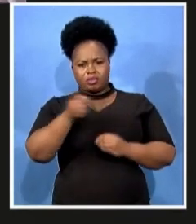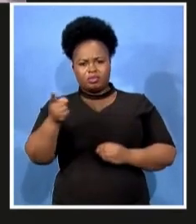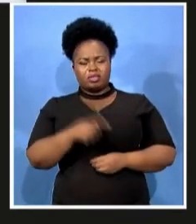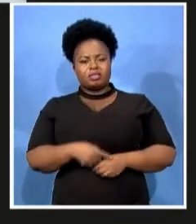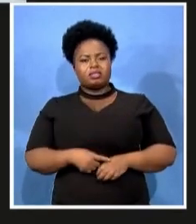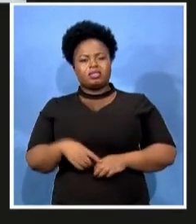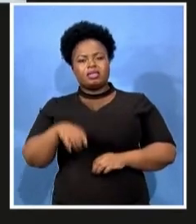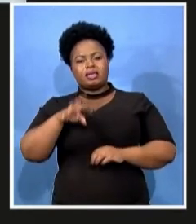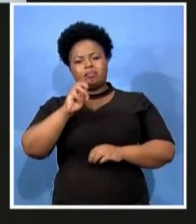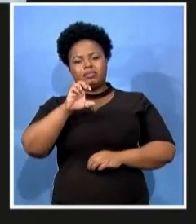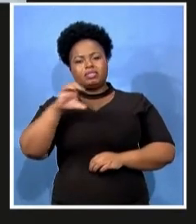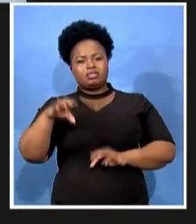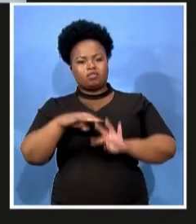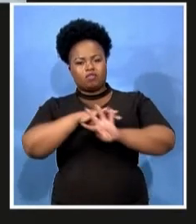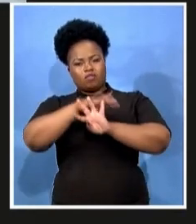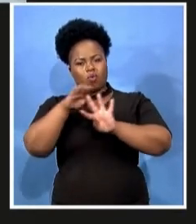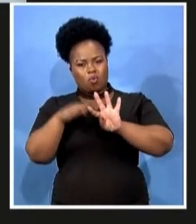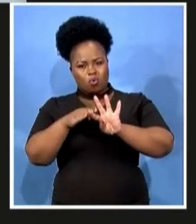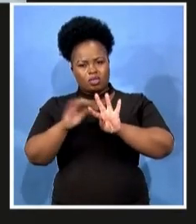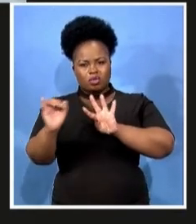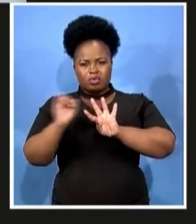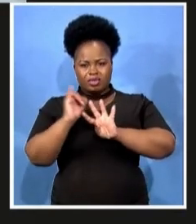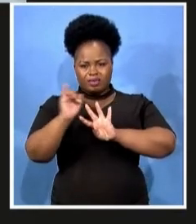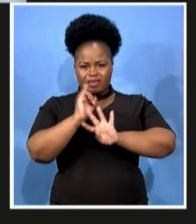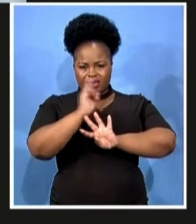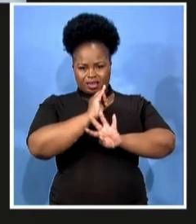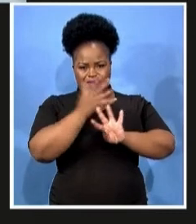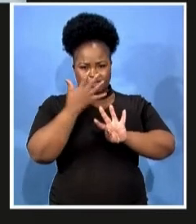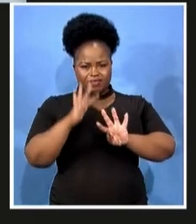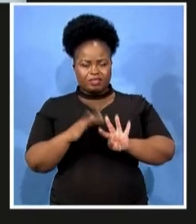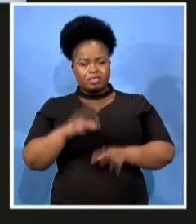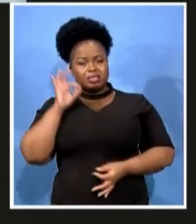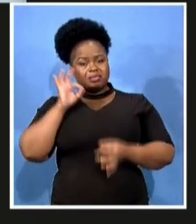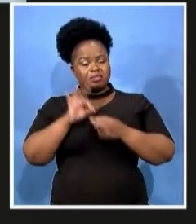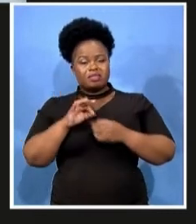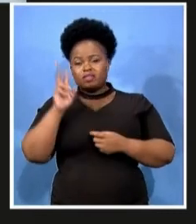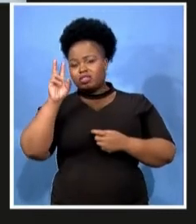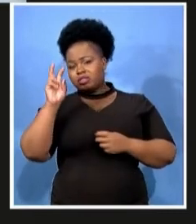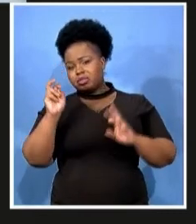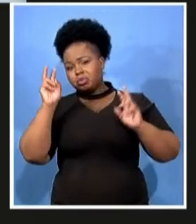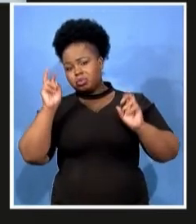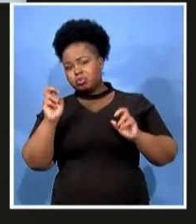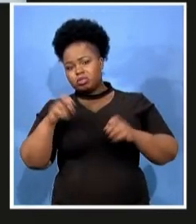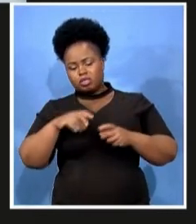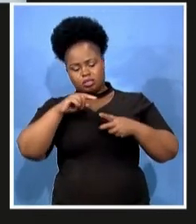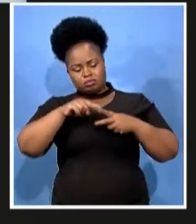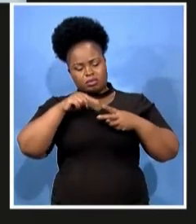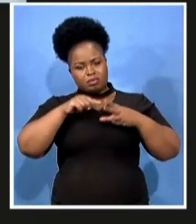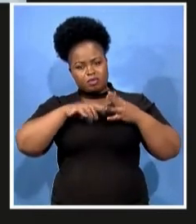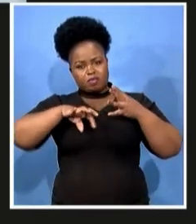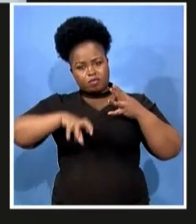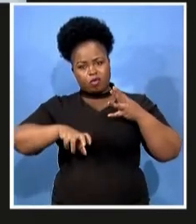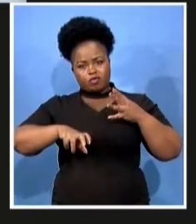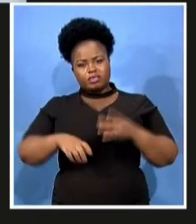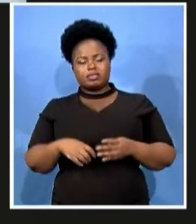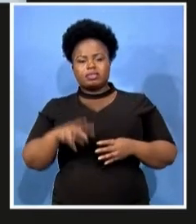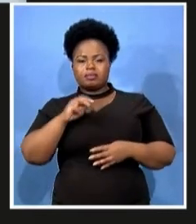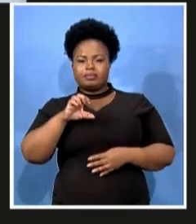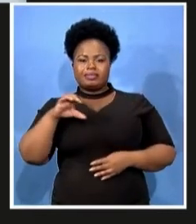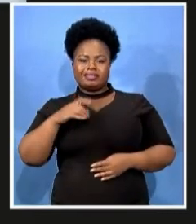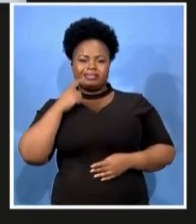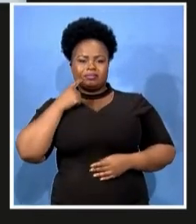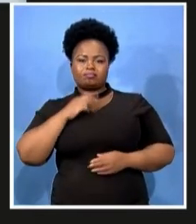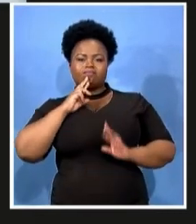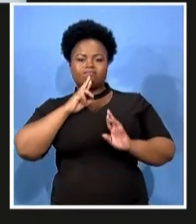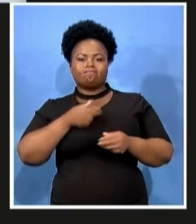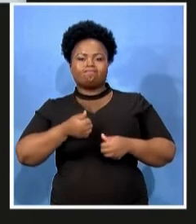there are specific issues around those 4 provinces, maybe the MECs will be there to assist the minister if they are specific, but the